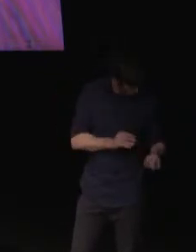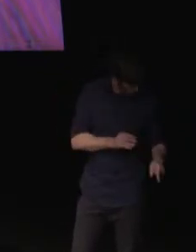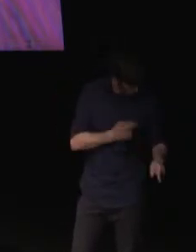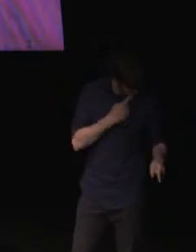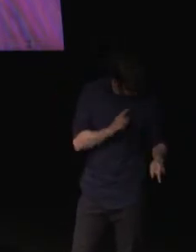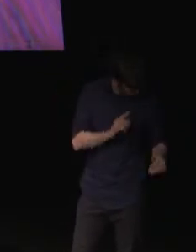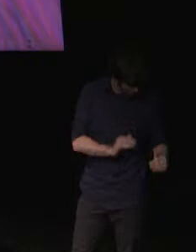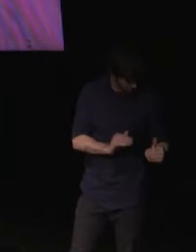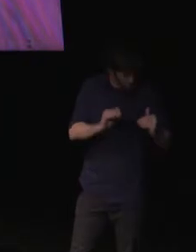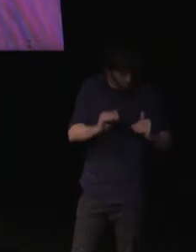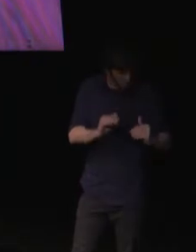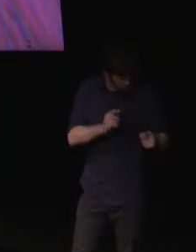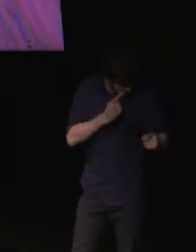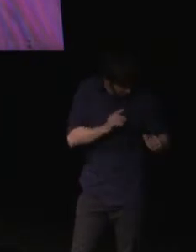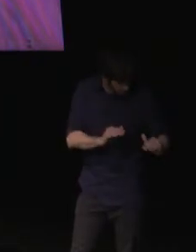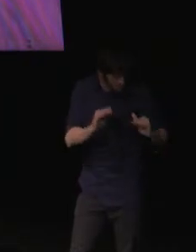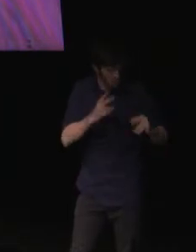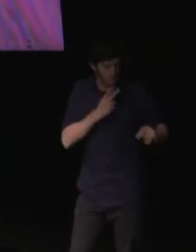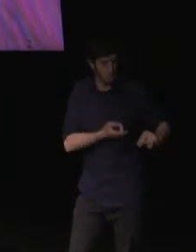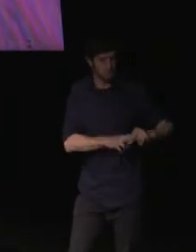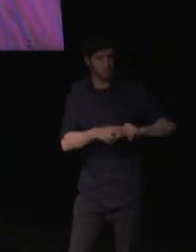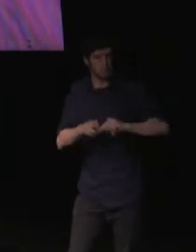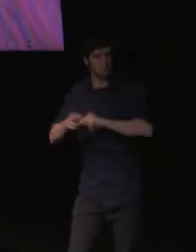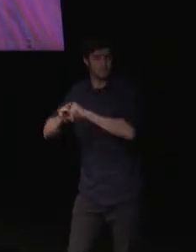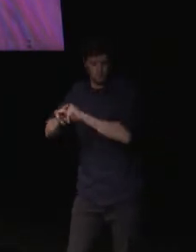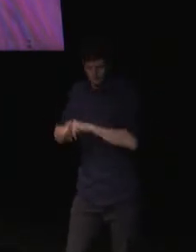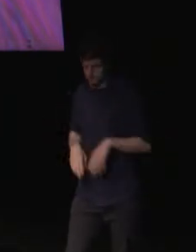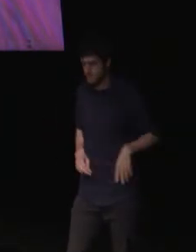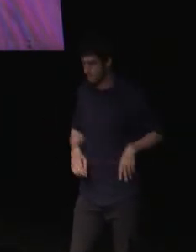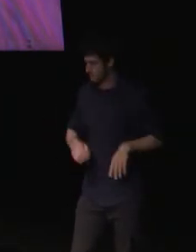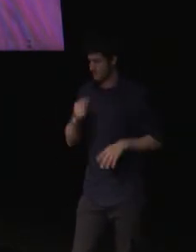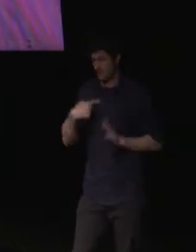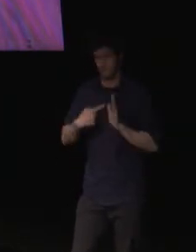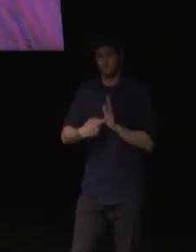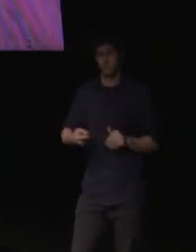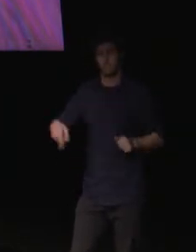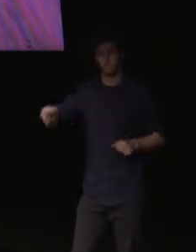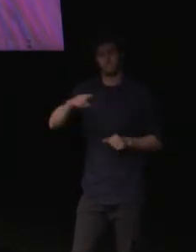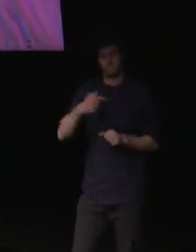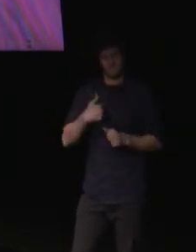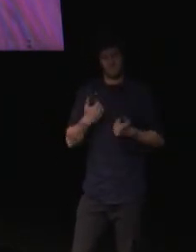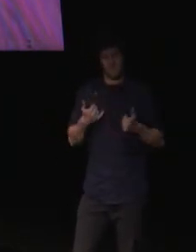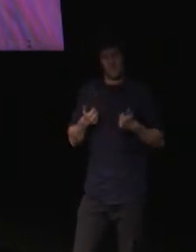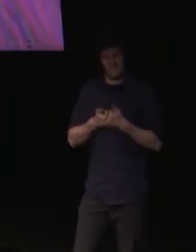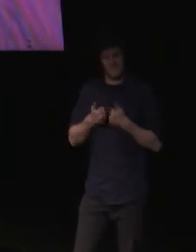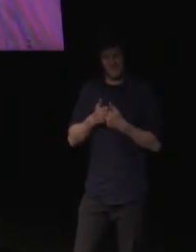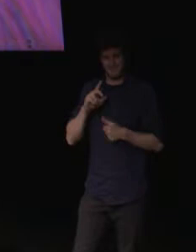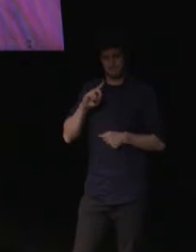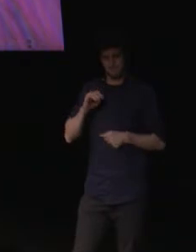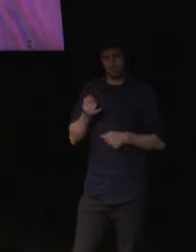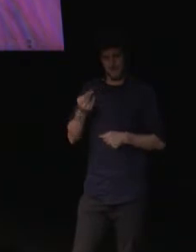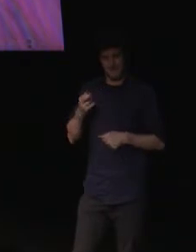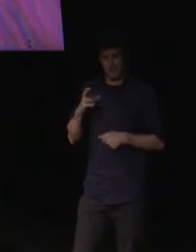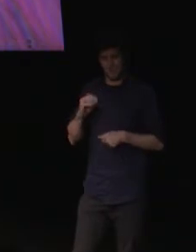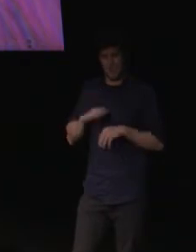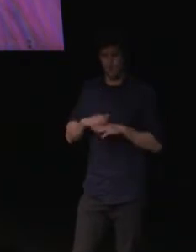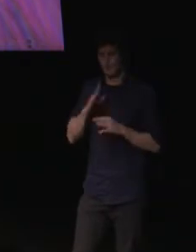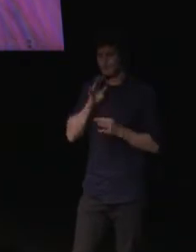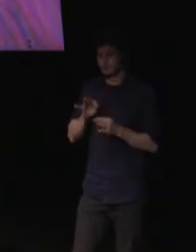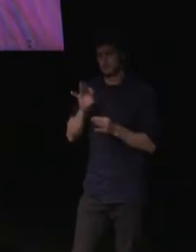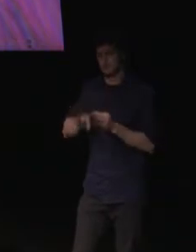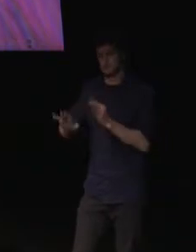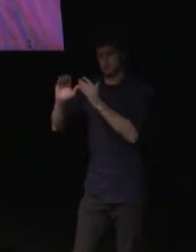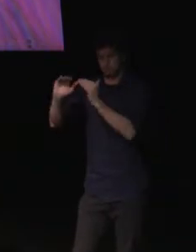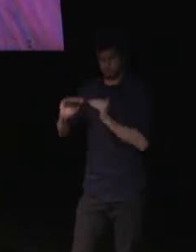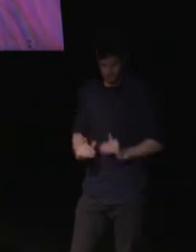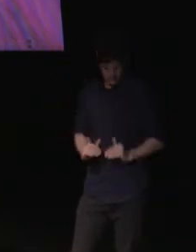get therapeutic results from it, right? So I'm going to show you us playing DJ Hero on a very simple level. Again,